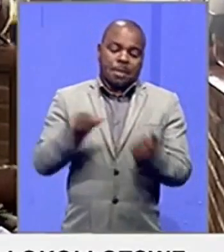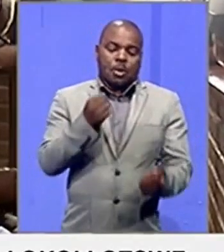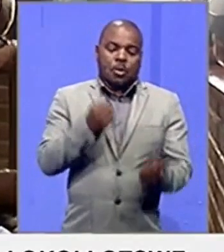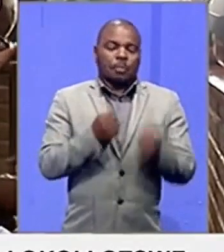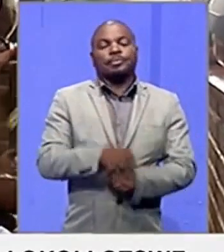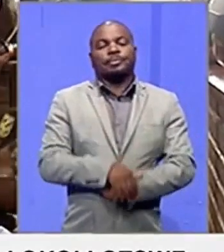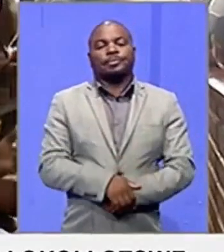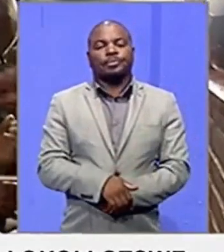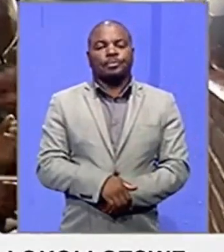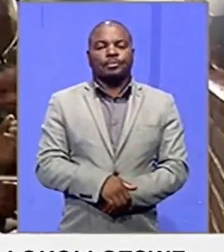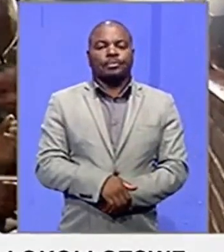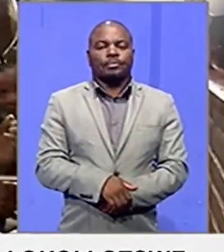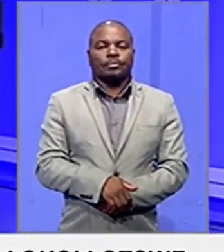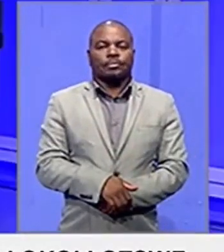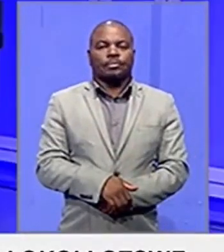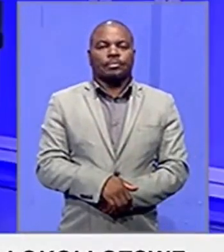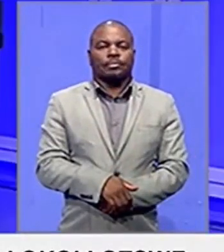Bloemfontein.